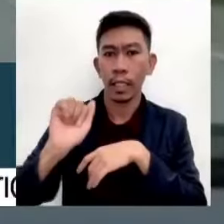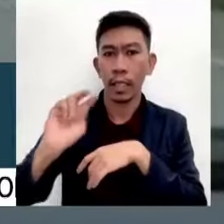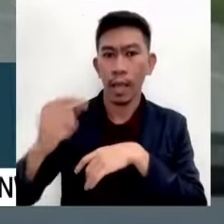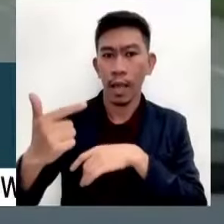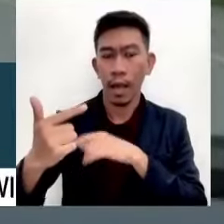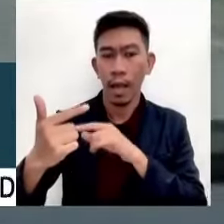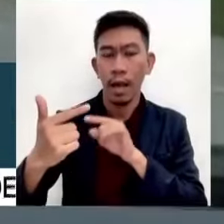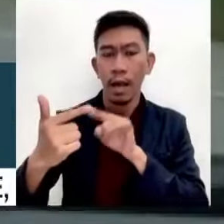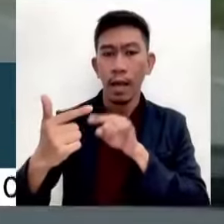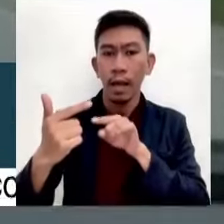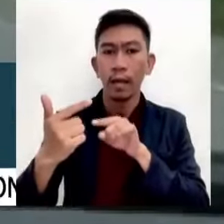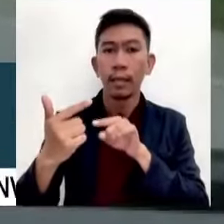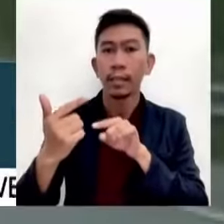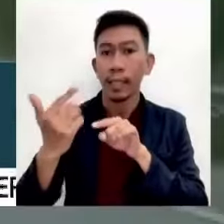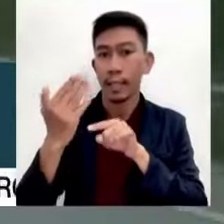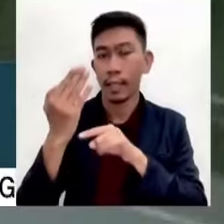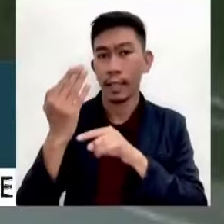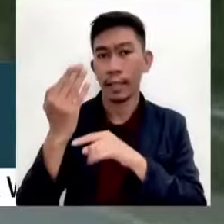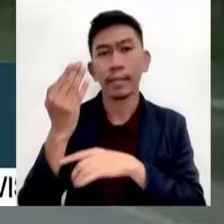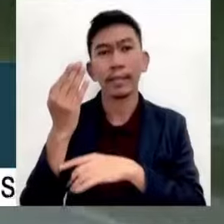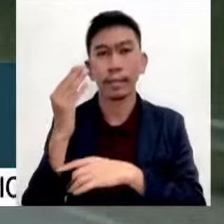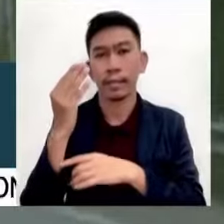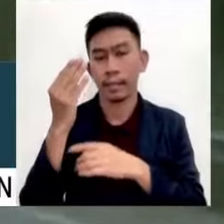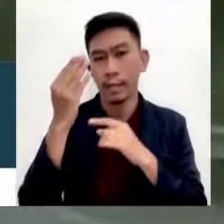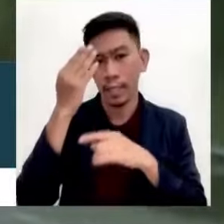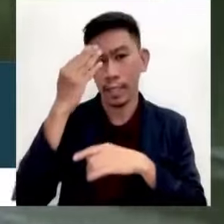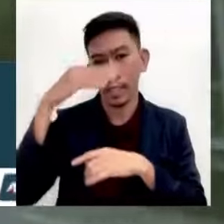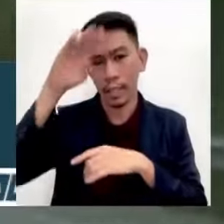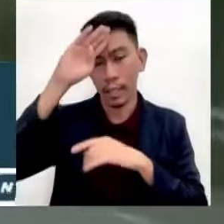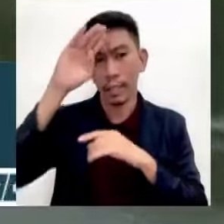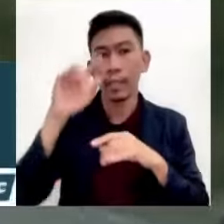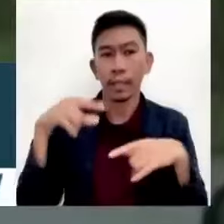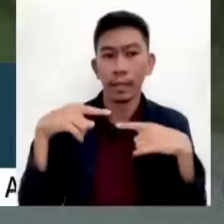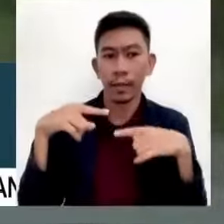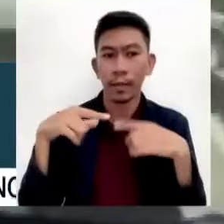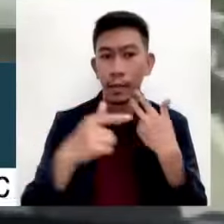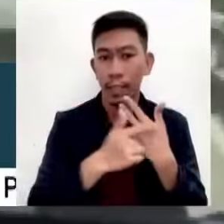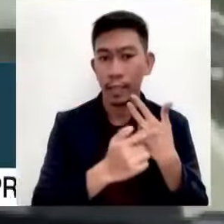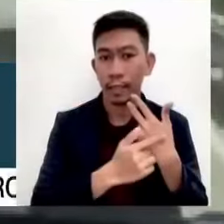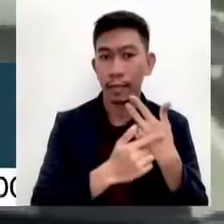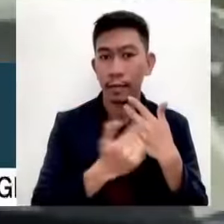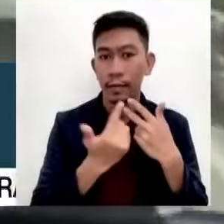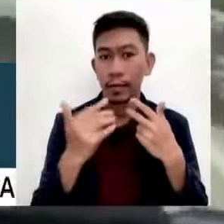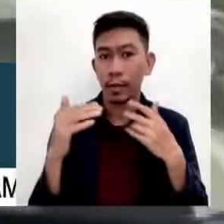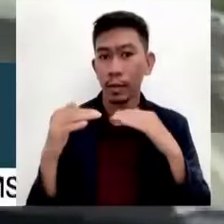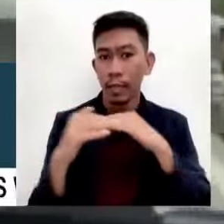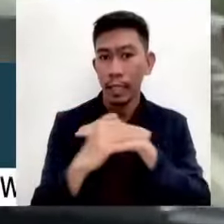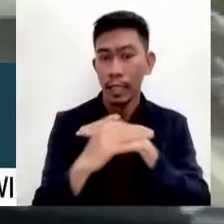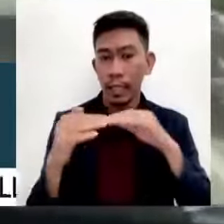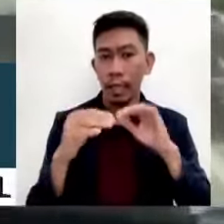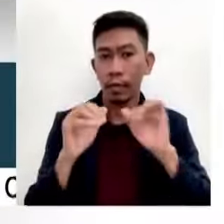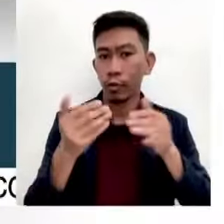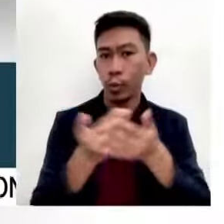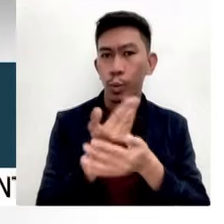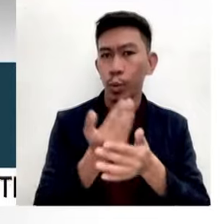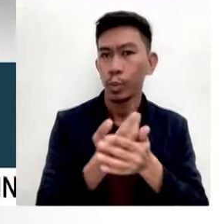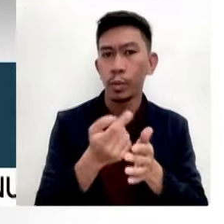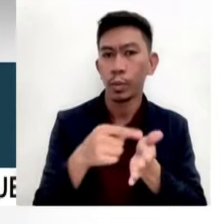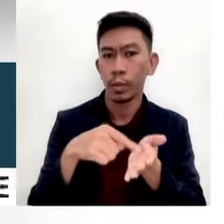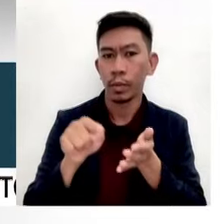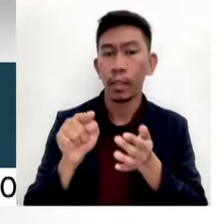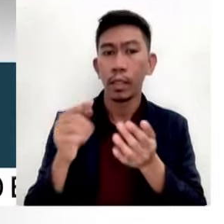Expressway. That's after the Philippine toll regulator approved the collection of fees in the new section of the expressway. The initial toll rate